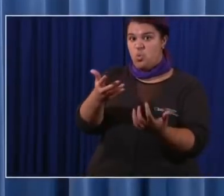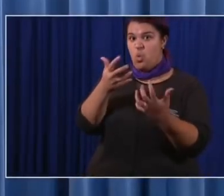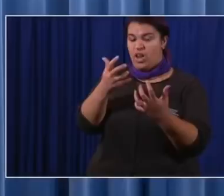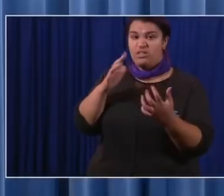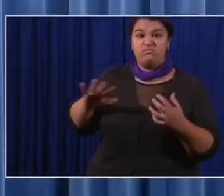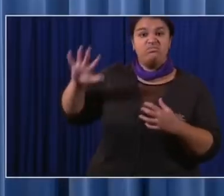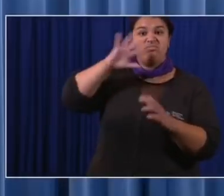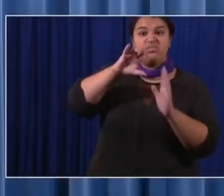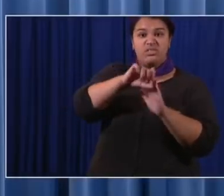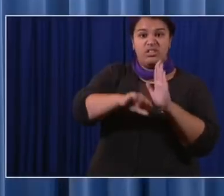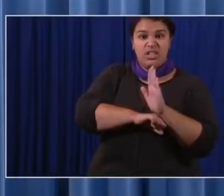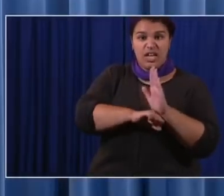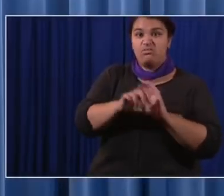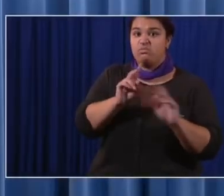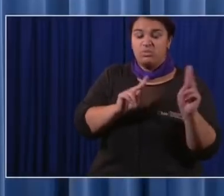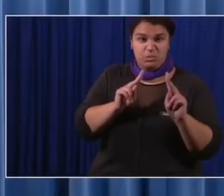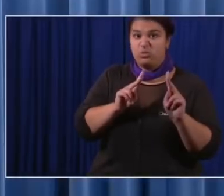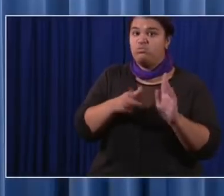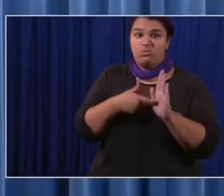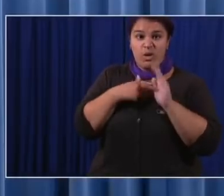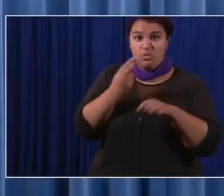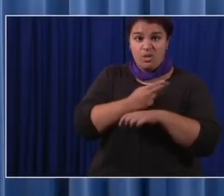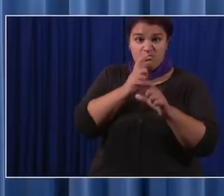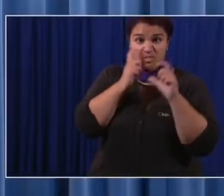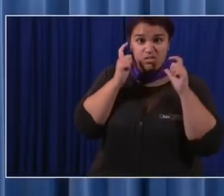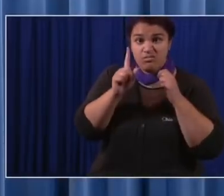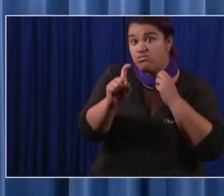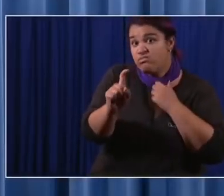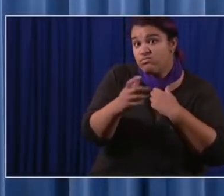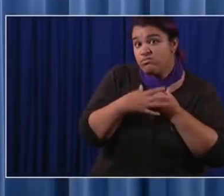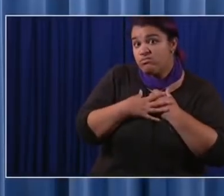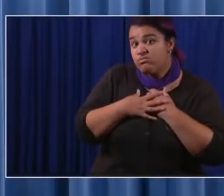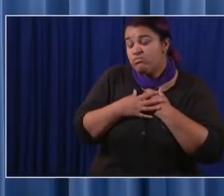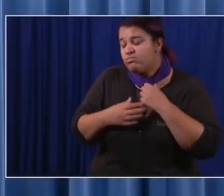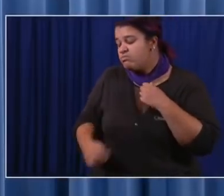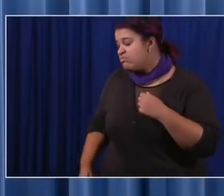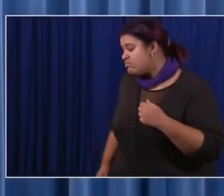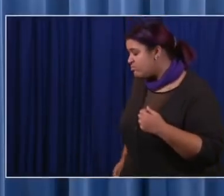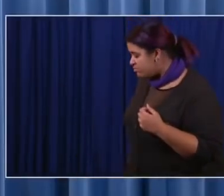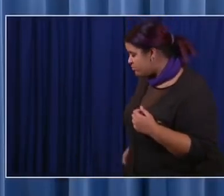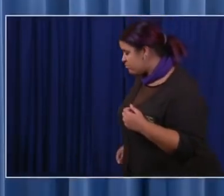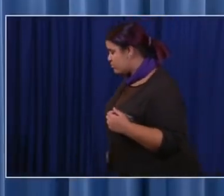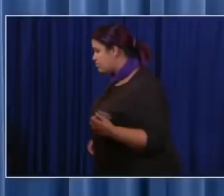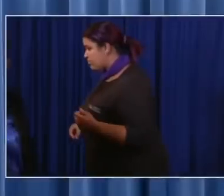Well, Jim, it's a good question. I mean, look, you can you can argue this either way.